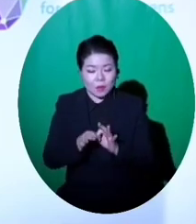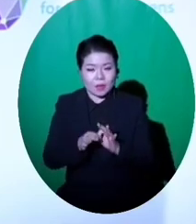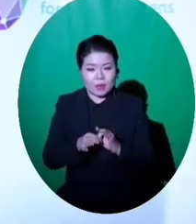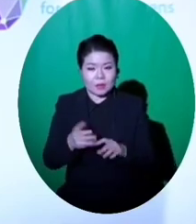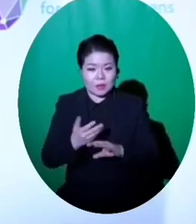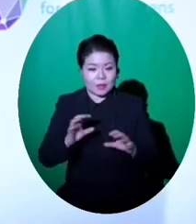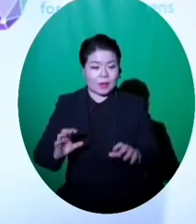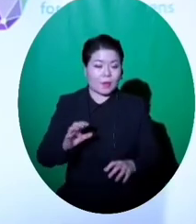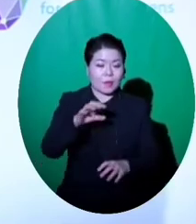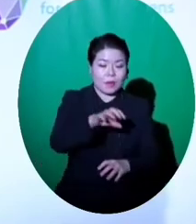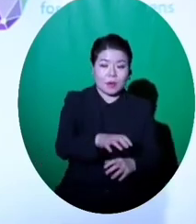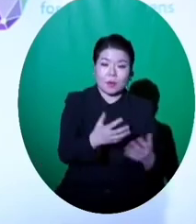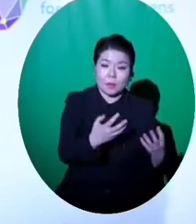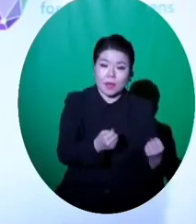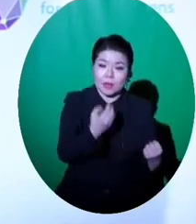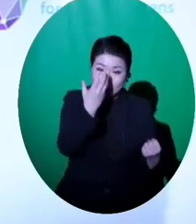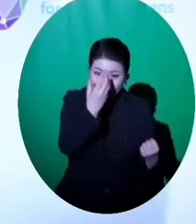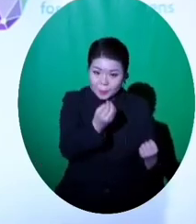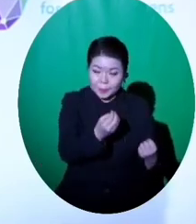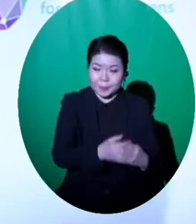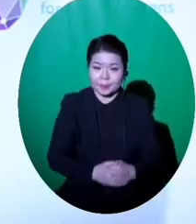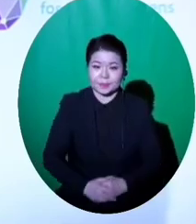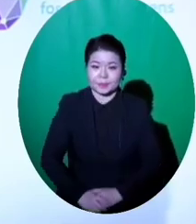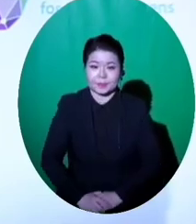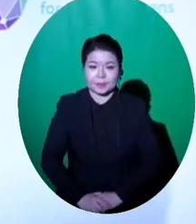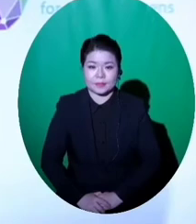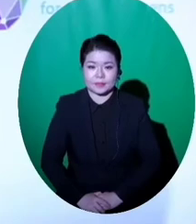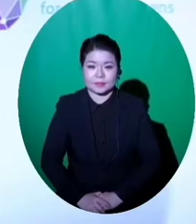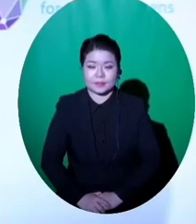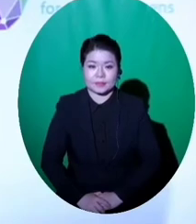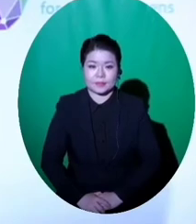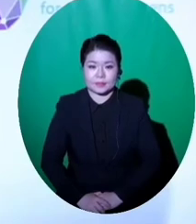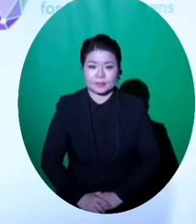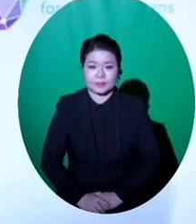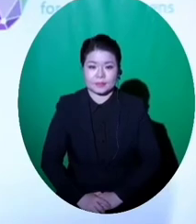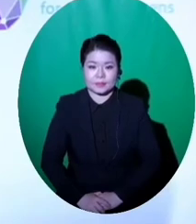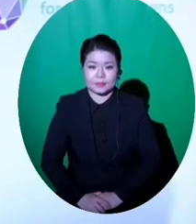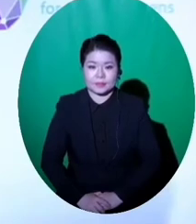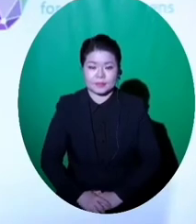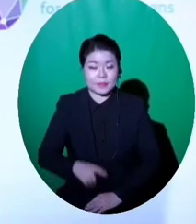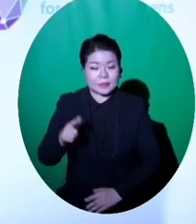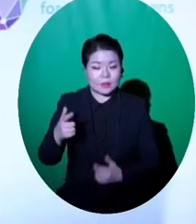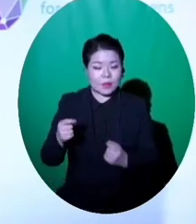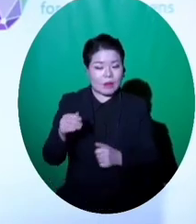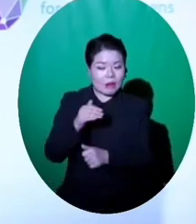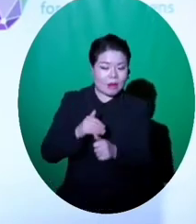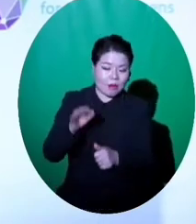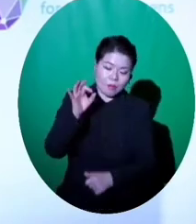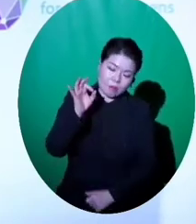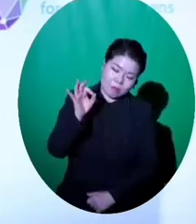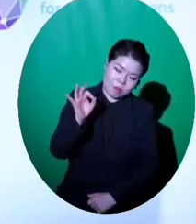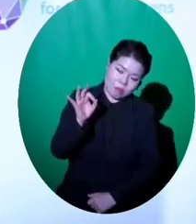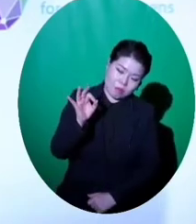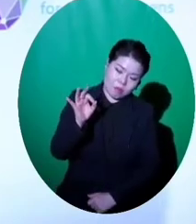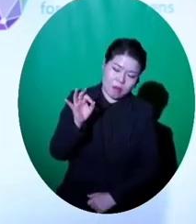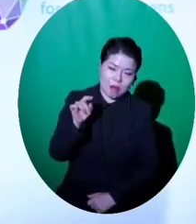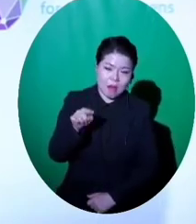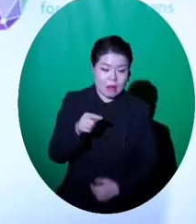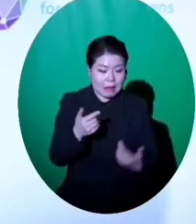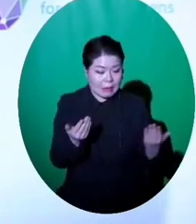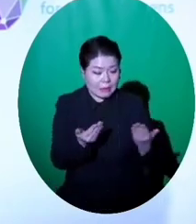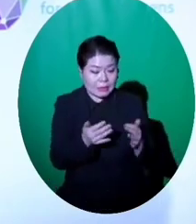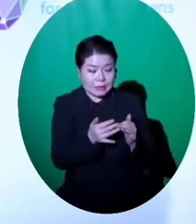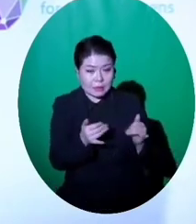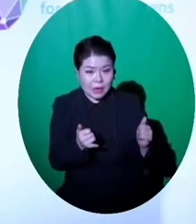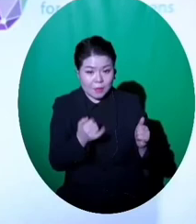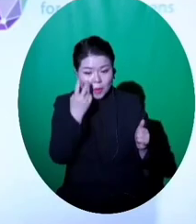asset for any society. Like, you cannot exist without those care workers, but they often get the least amount